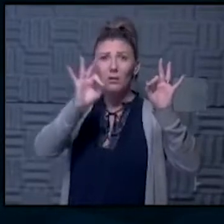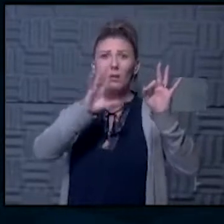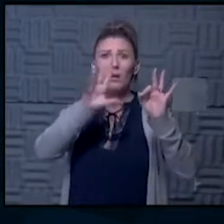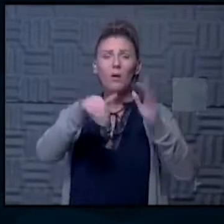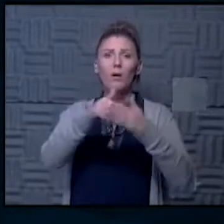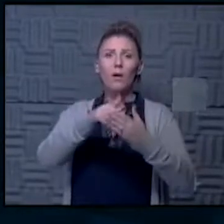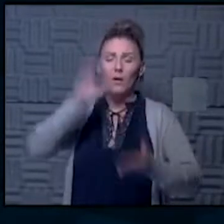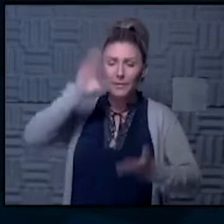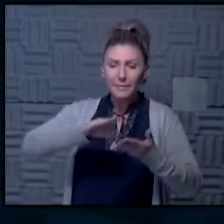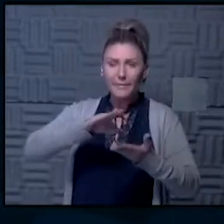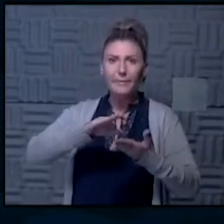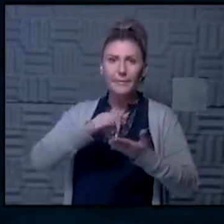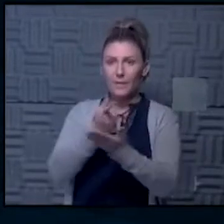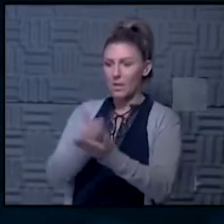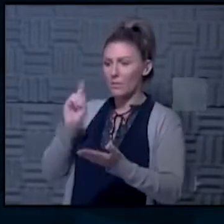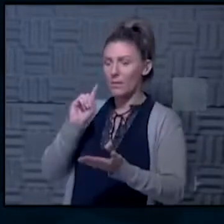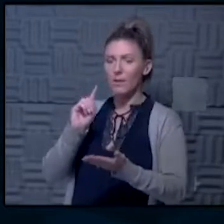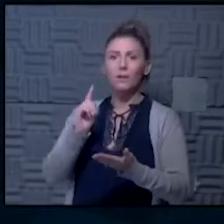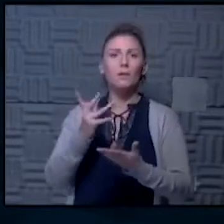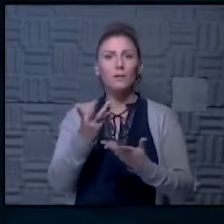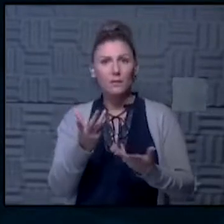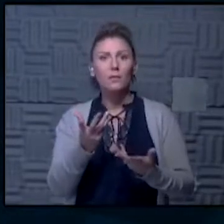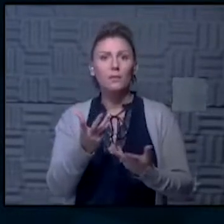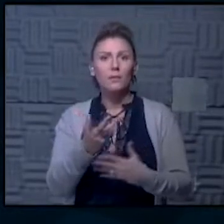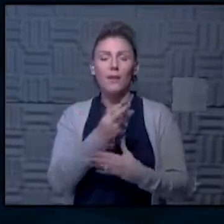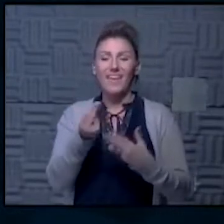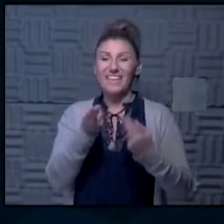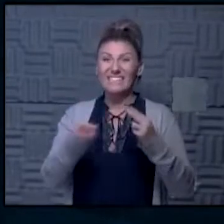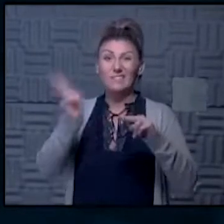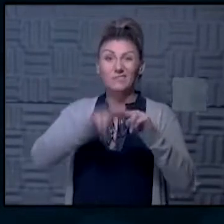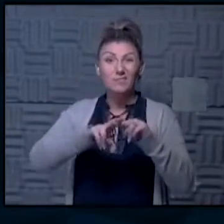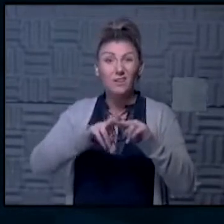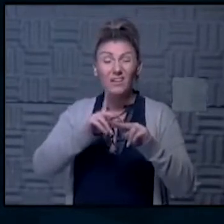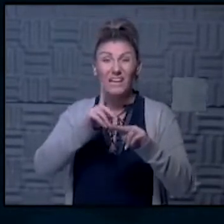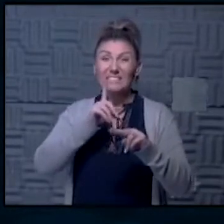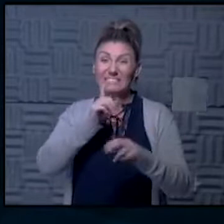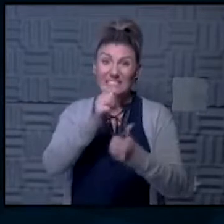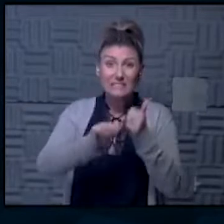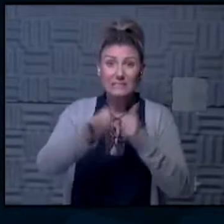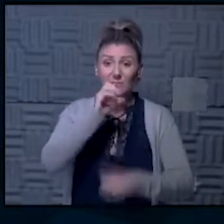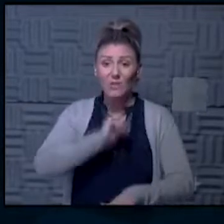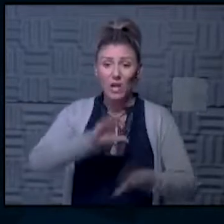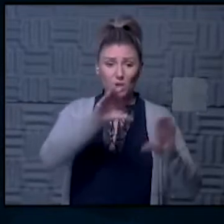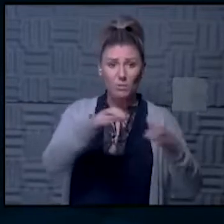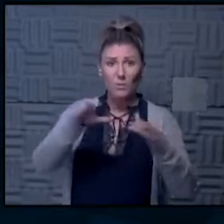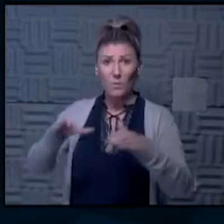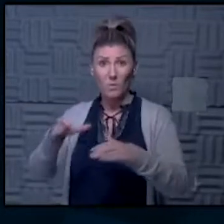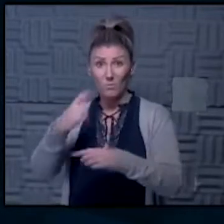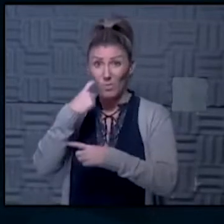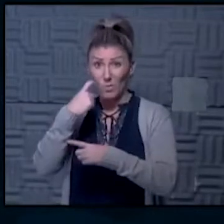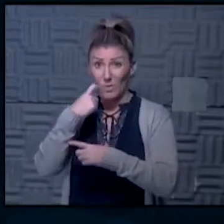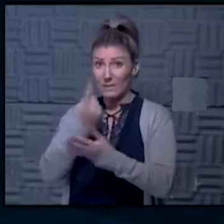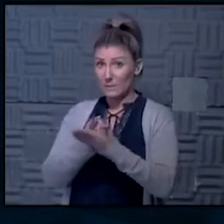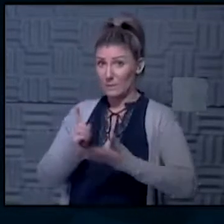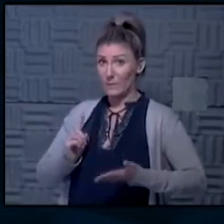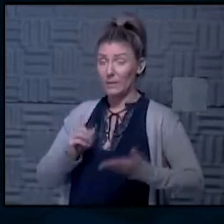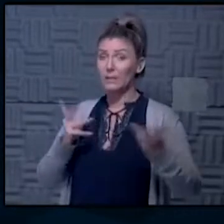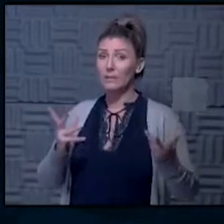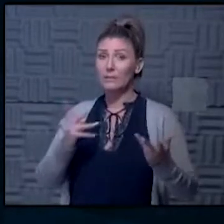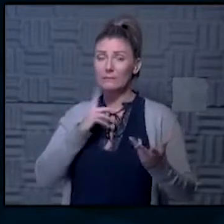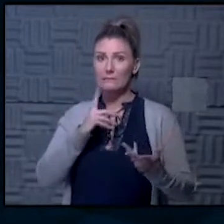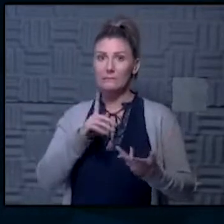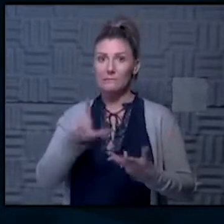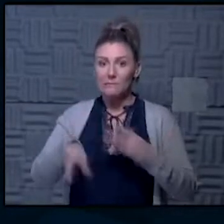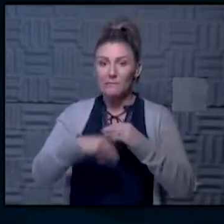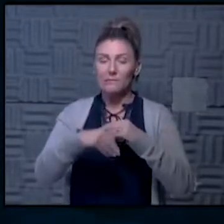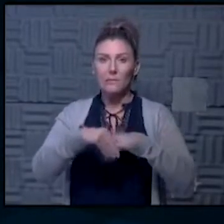week before, moving to increases in nearly every age group in the last reporting week, is another signal. When